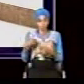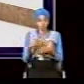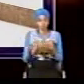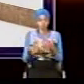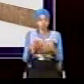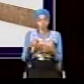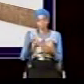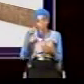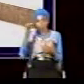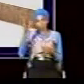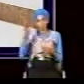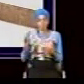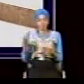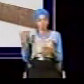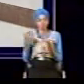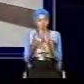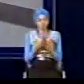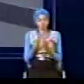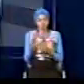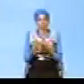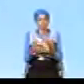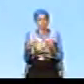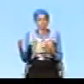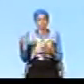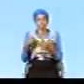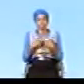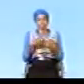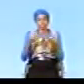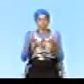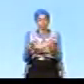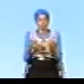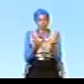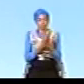everything has gone. Praise the Lord.